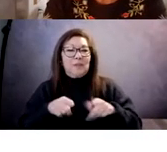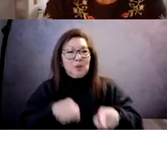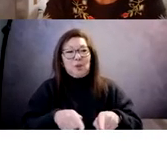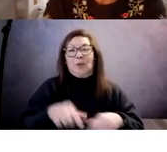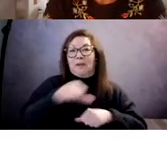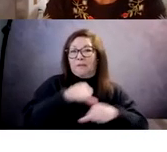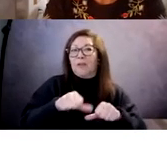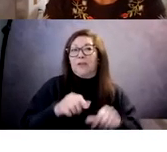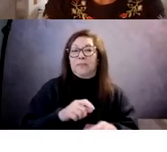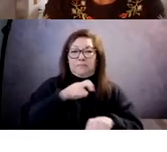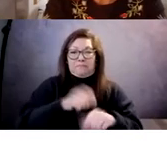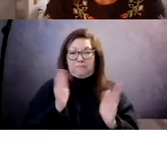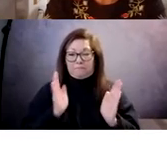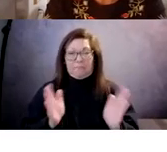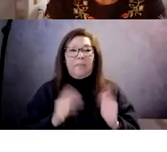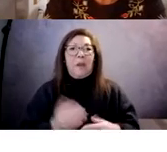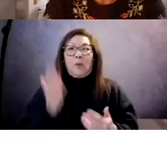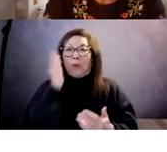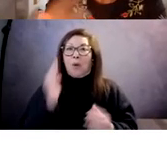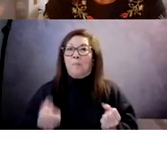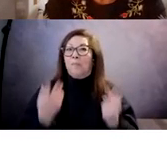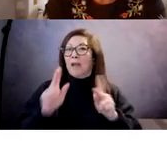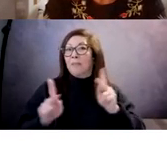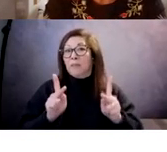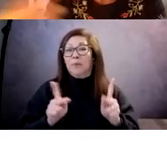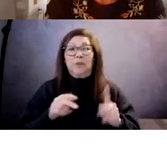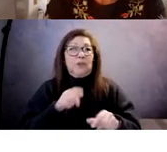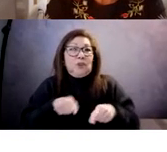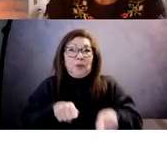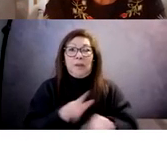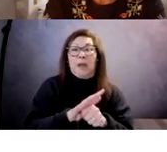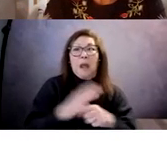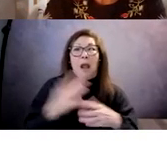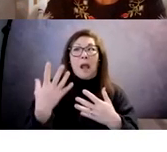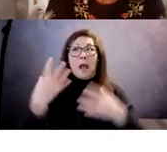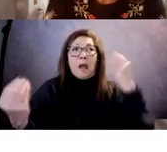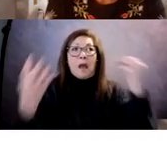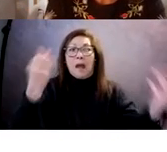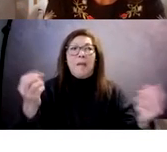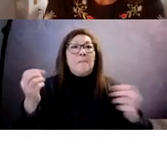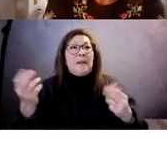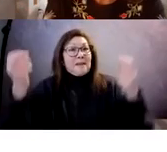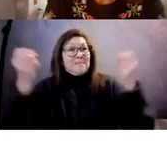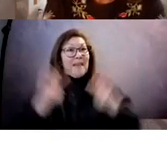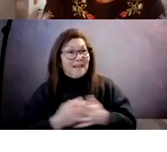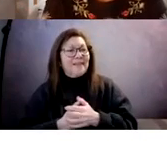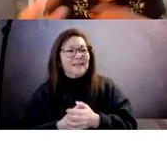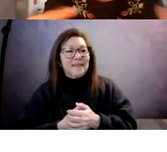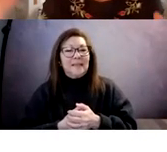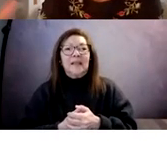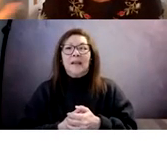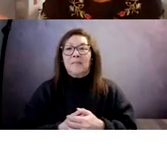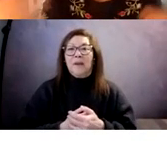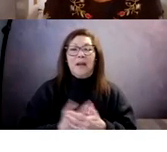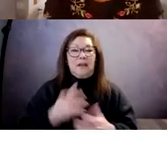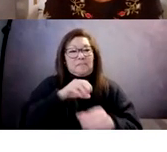period. We know that a lot of people during the pandemic have left and come back. But as part of